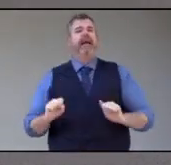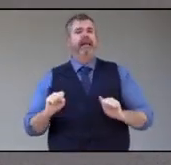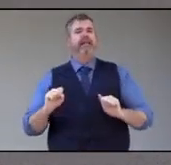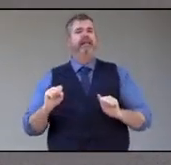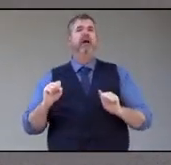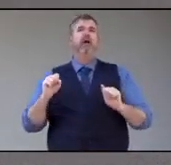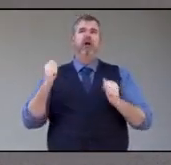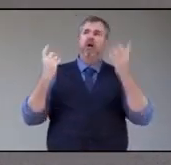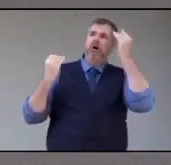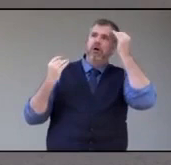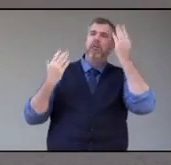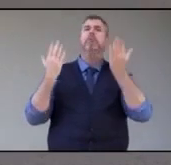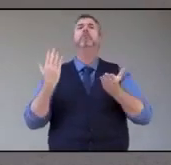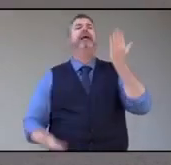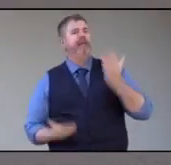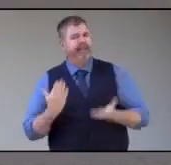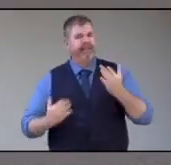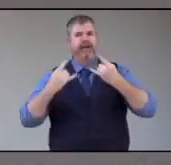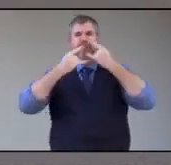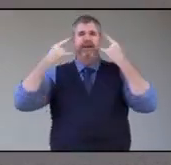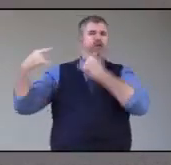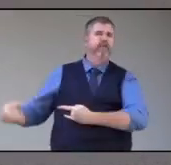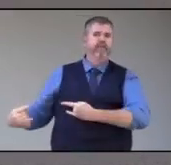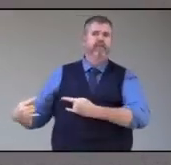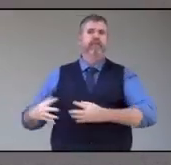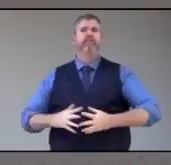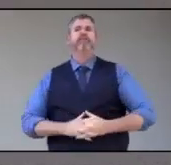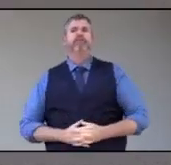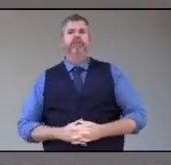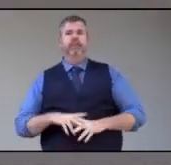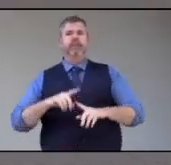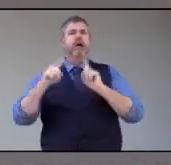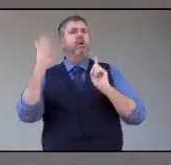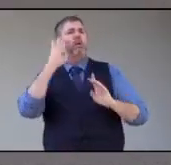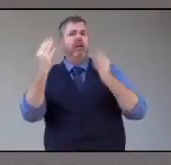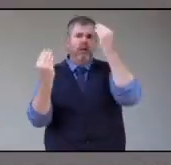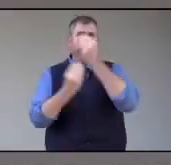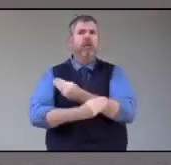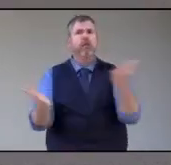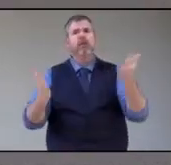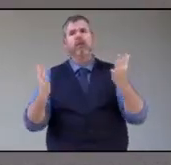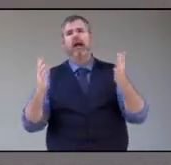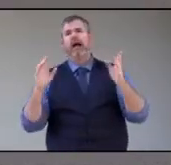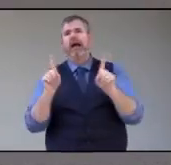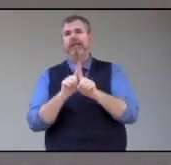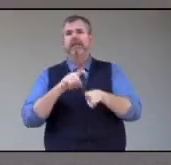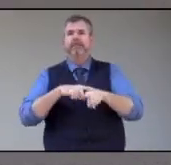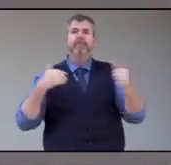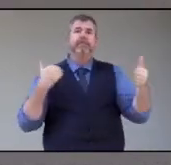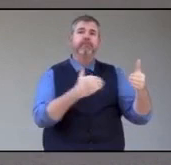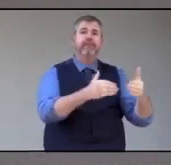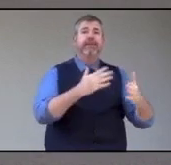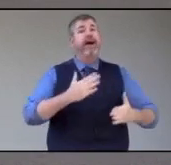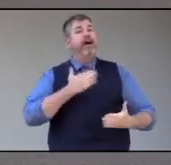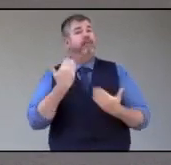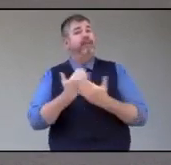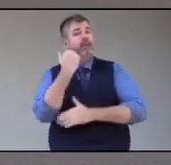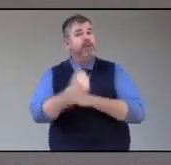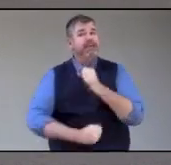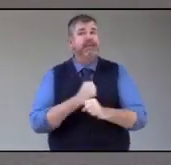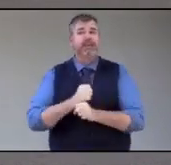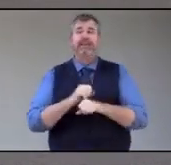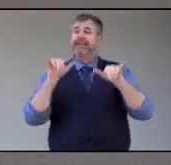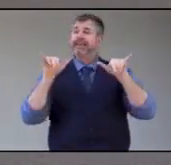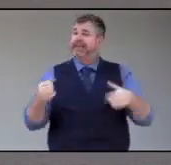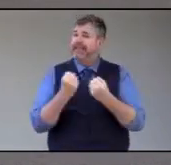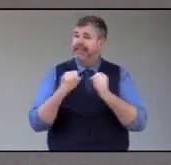come, and we'll keep you updated as we move forward. And a very happy New Year. Please stay safe. Don't gather and stay home and